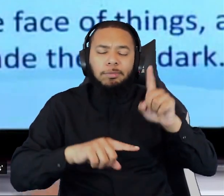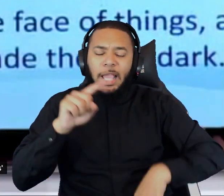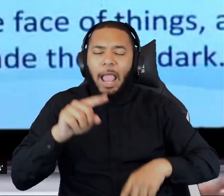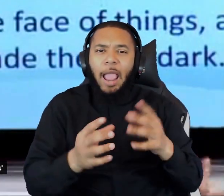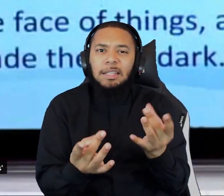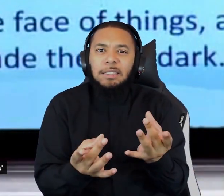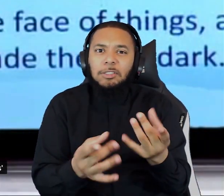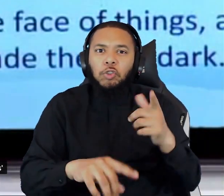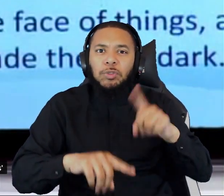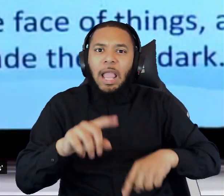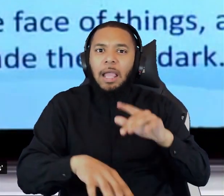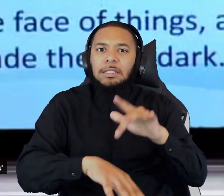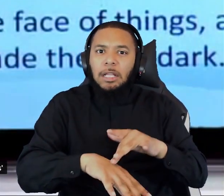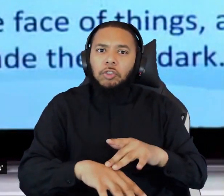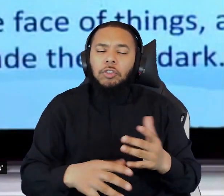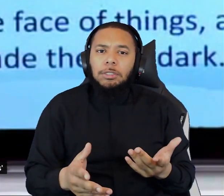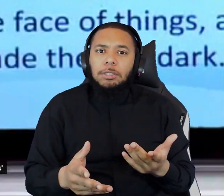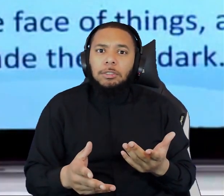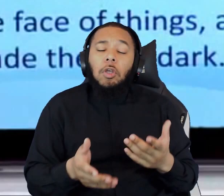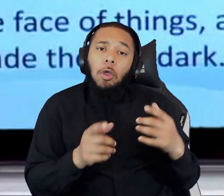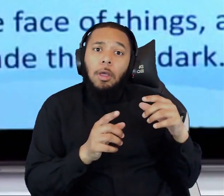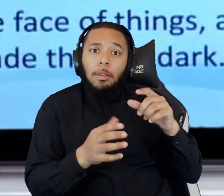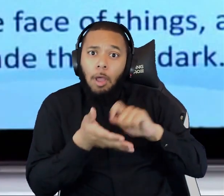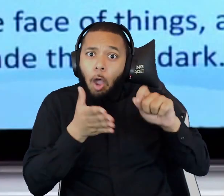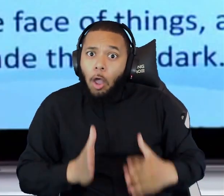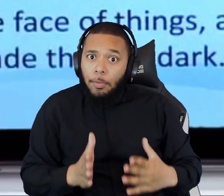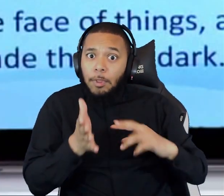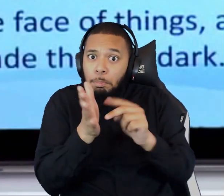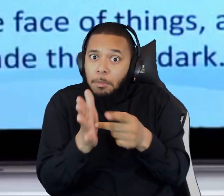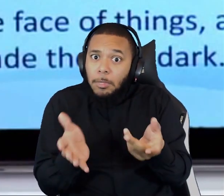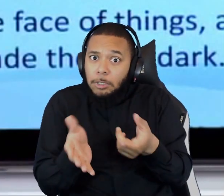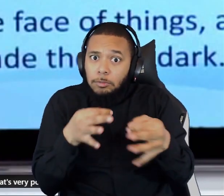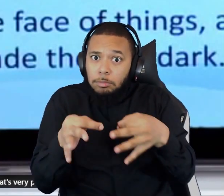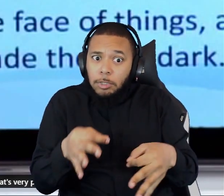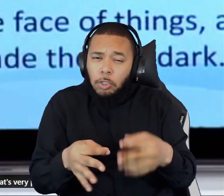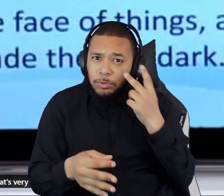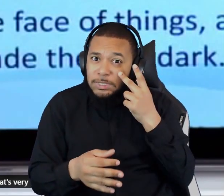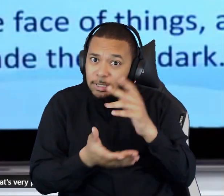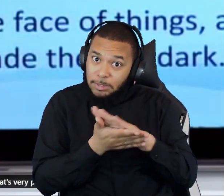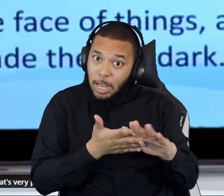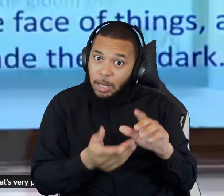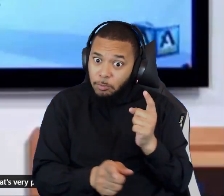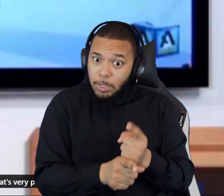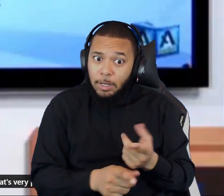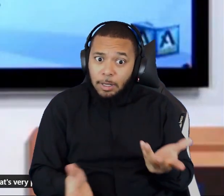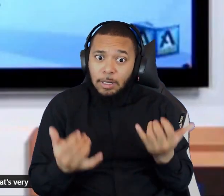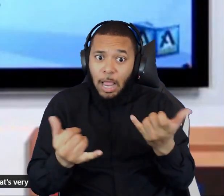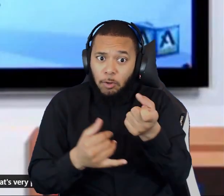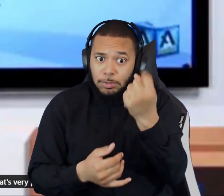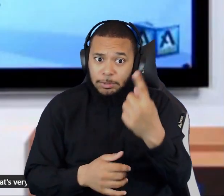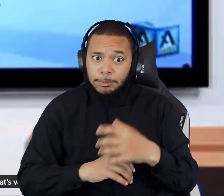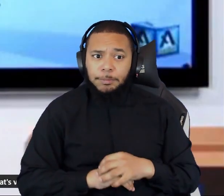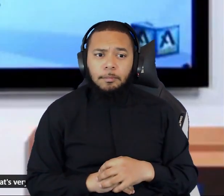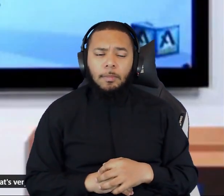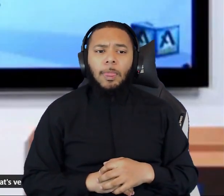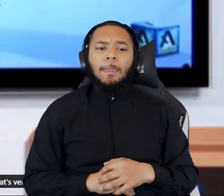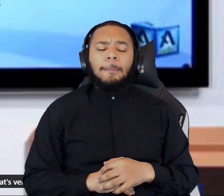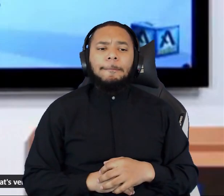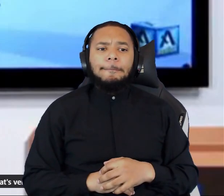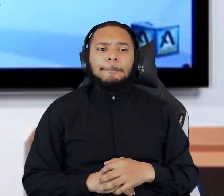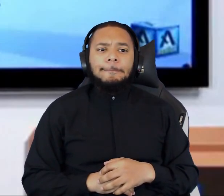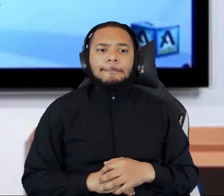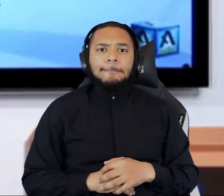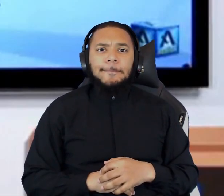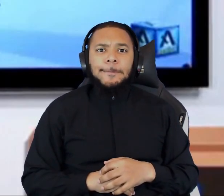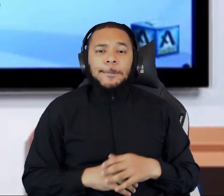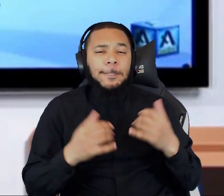author has actually defined those terms right there. See how nice that is? Now you understand. What about an author